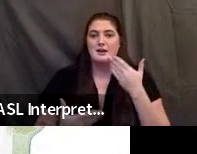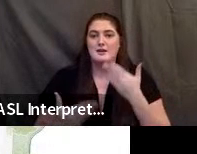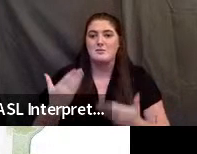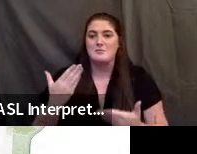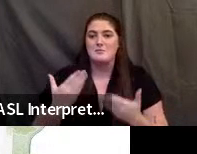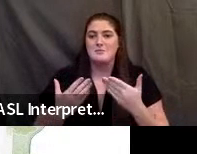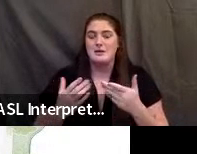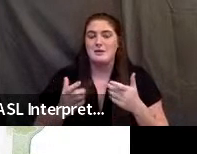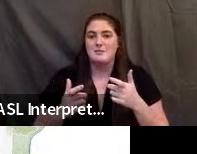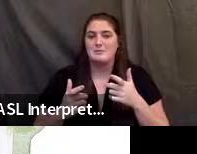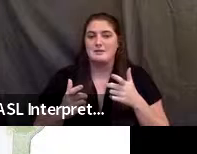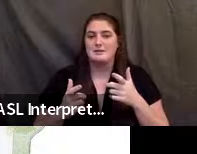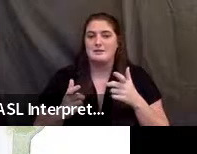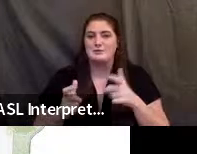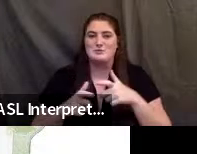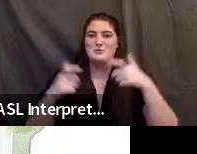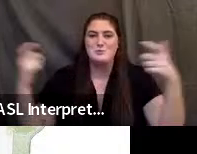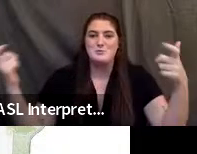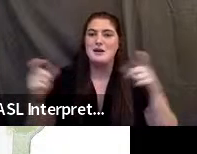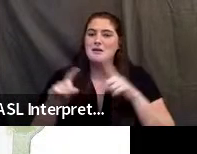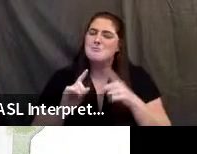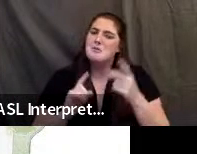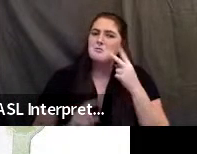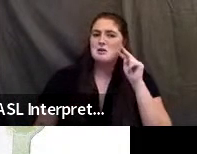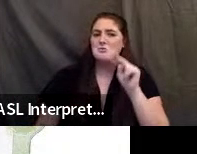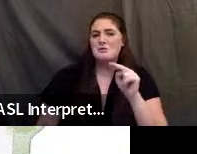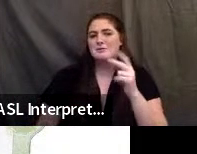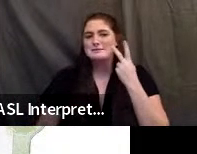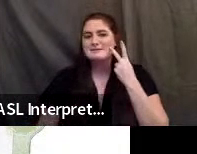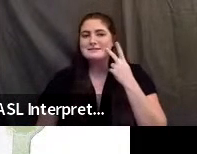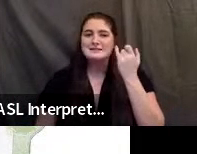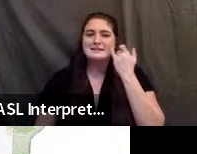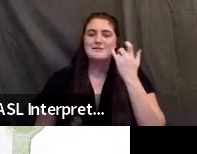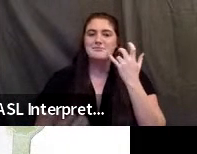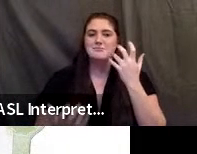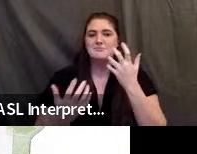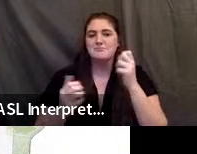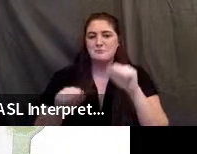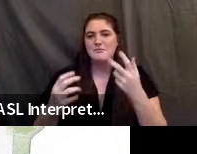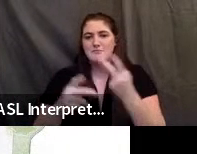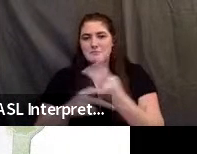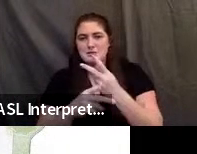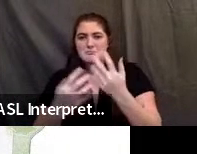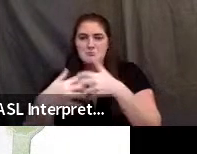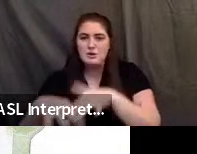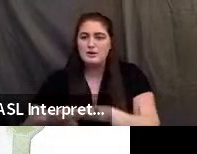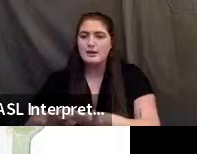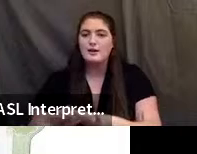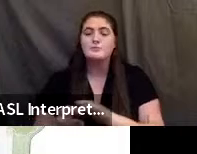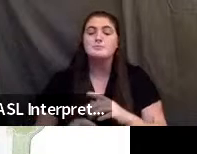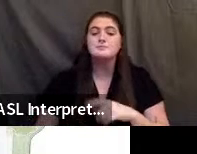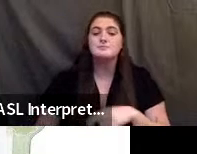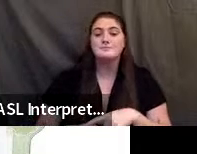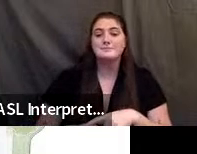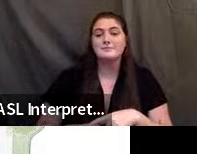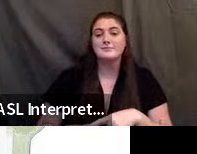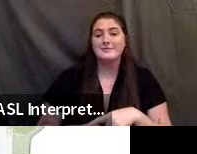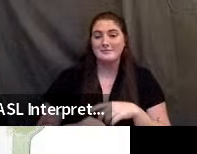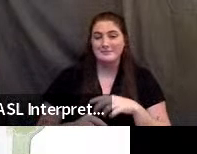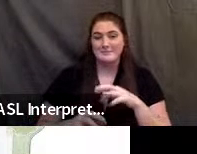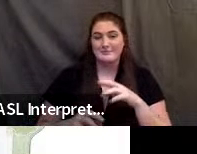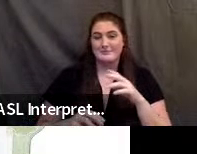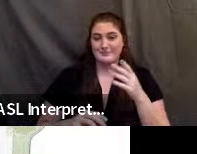largely ramp in that whole space, but it's certainly something we could look at and see if it's feasible. What I was thinking is it looks like you